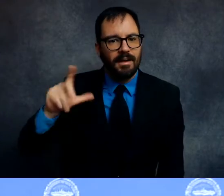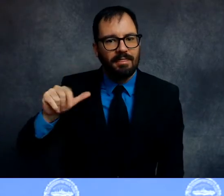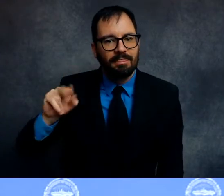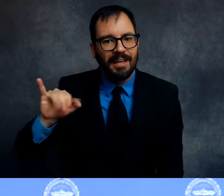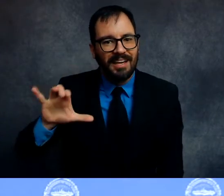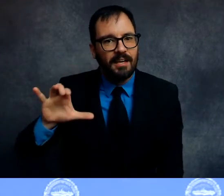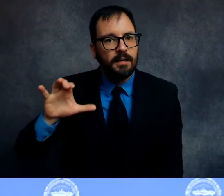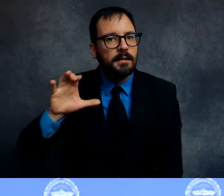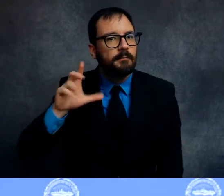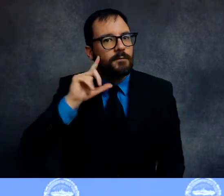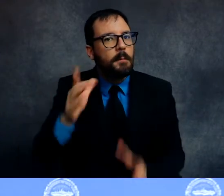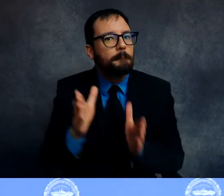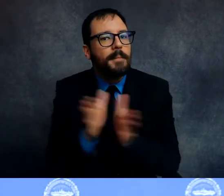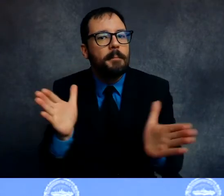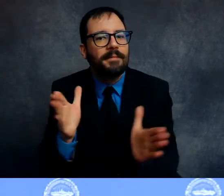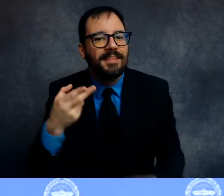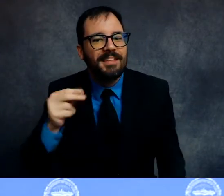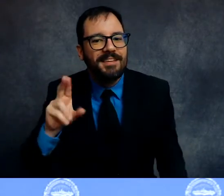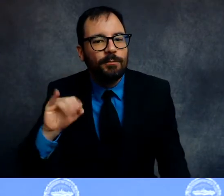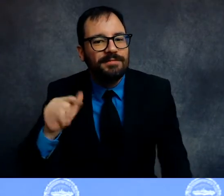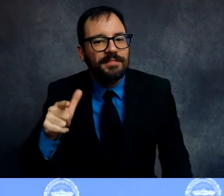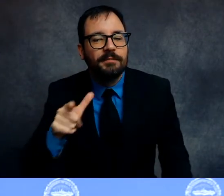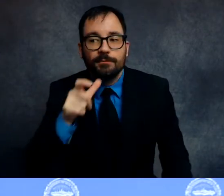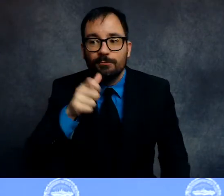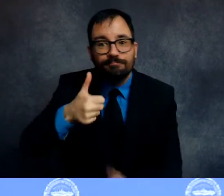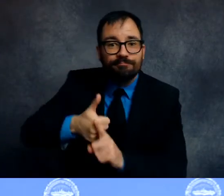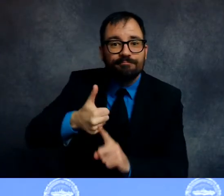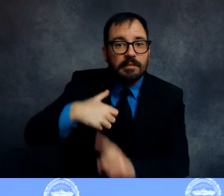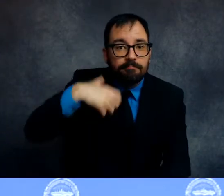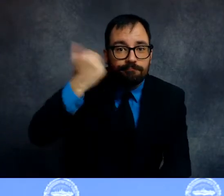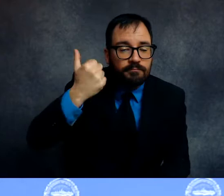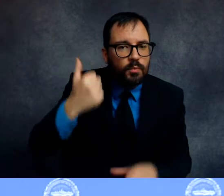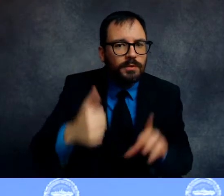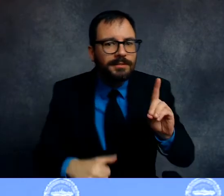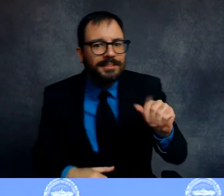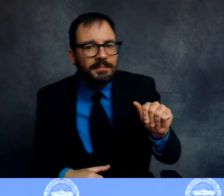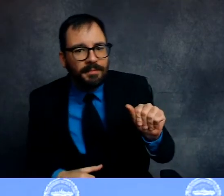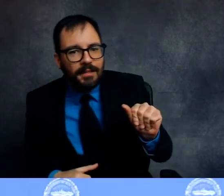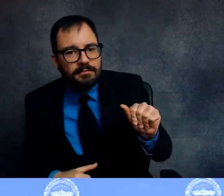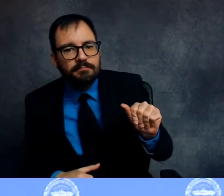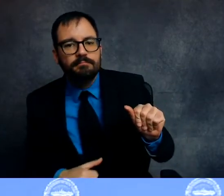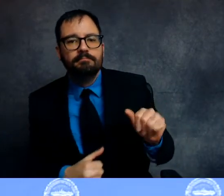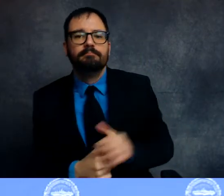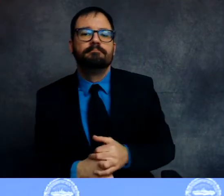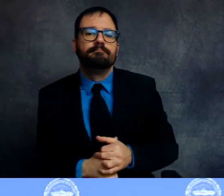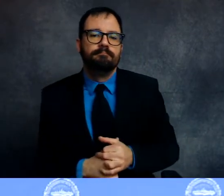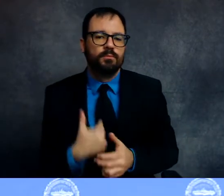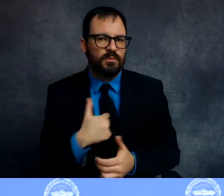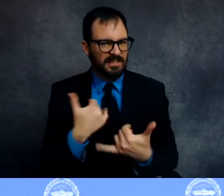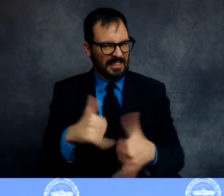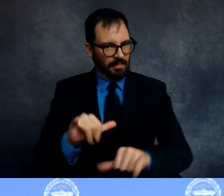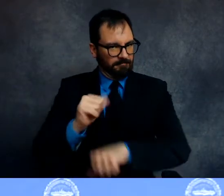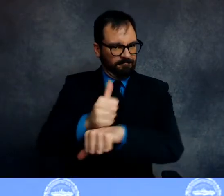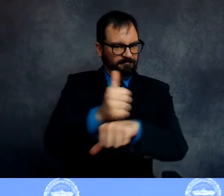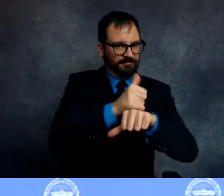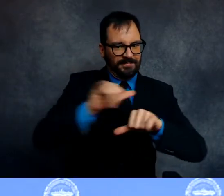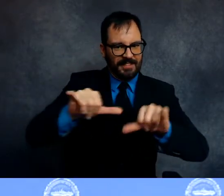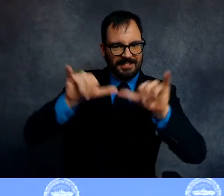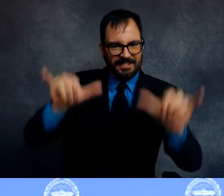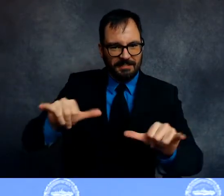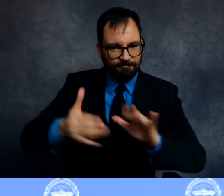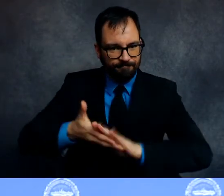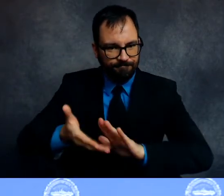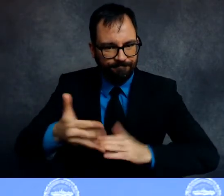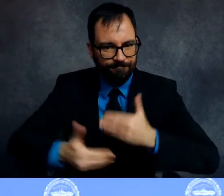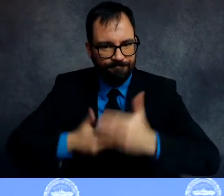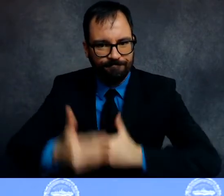to get people vaccinated. It particularly includes the Boston Housing Authority, which is hosting clinics for residents of public housing who are